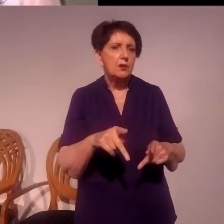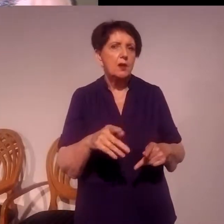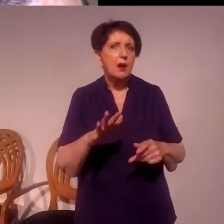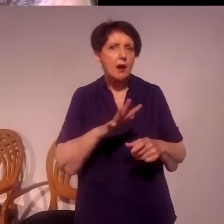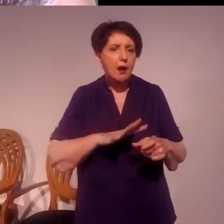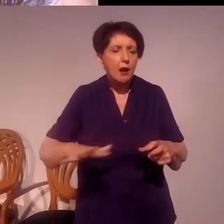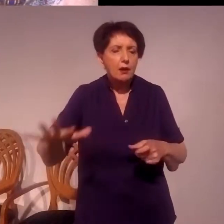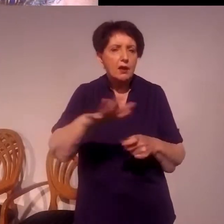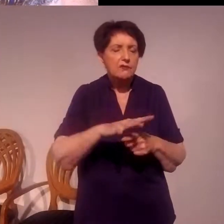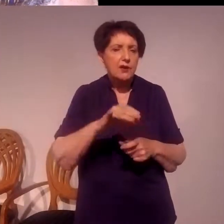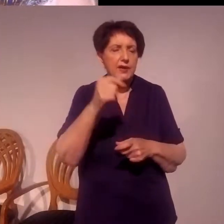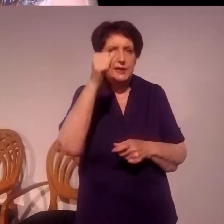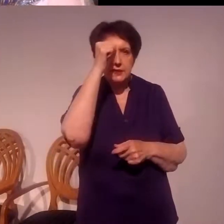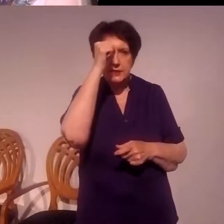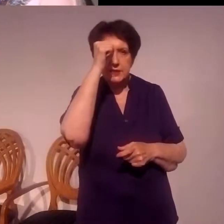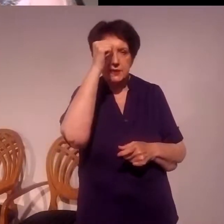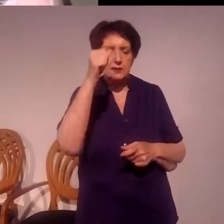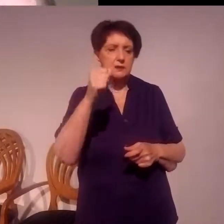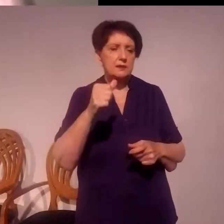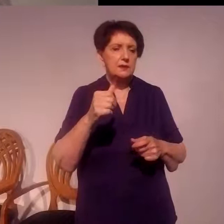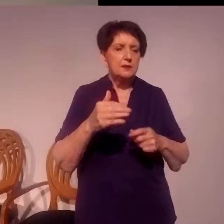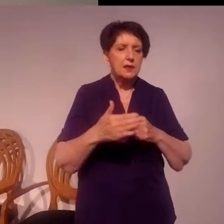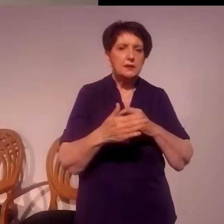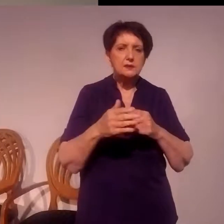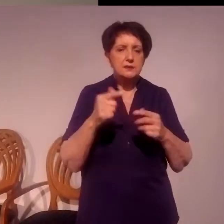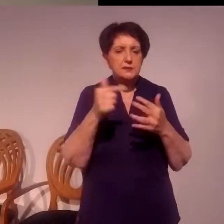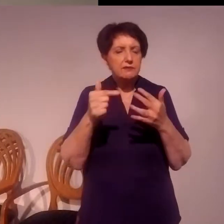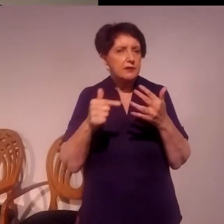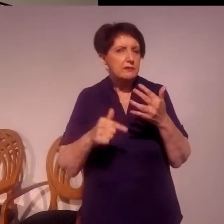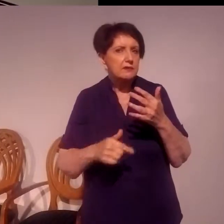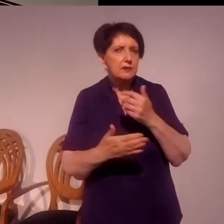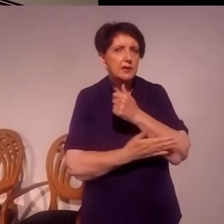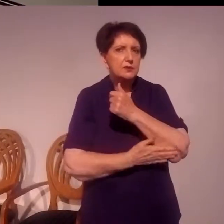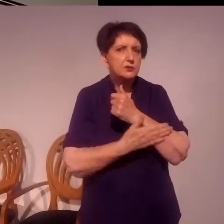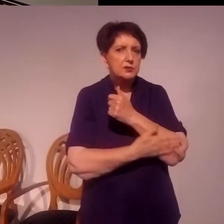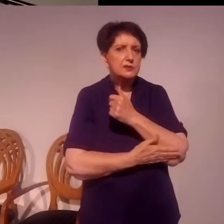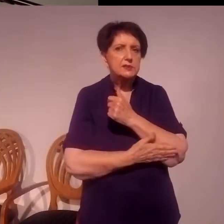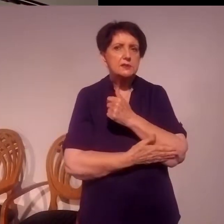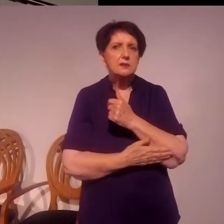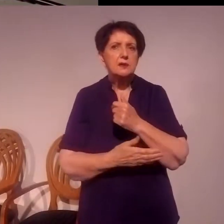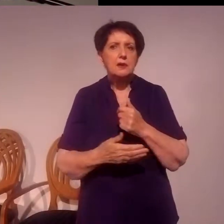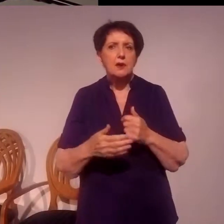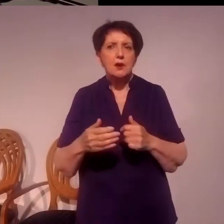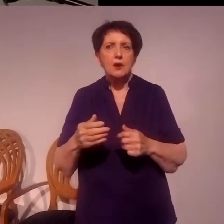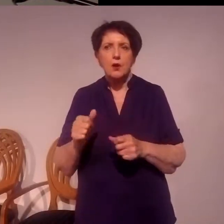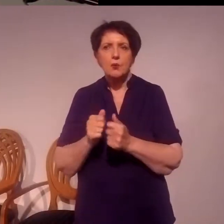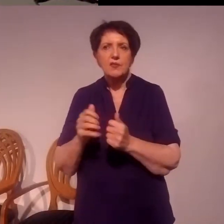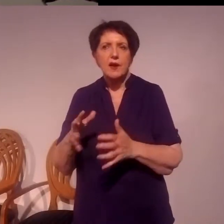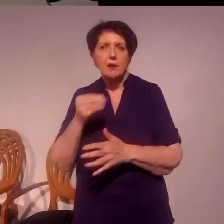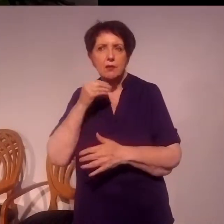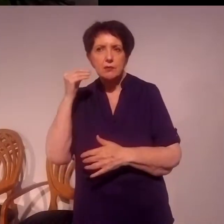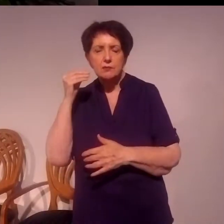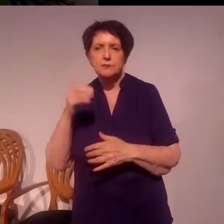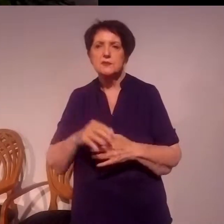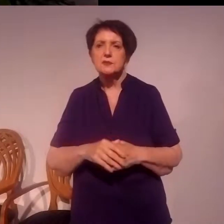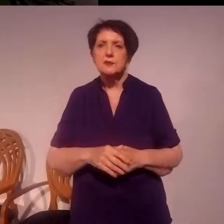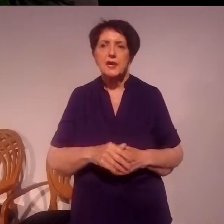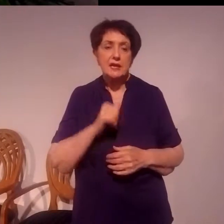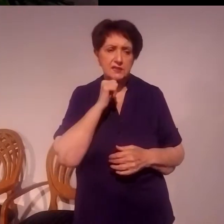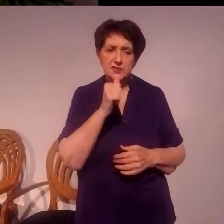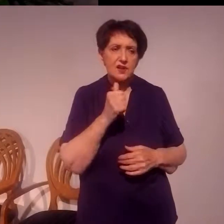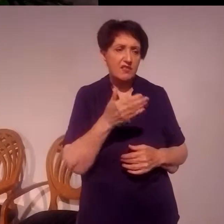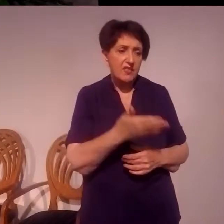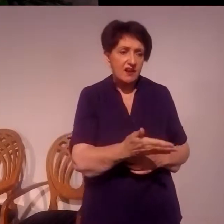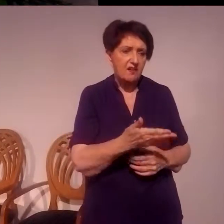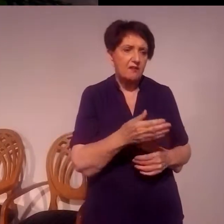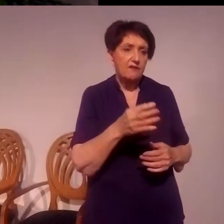across India, Nepal, and Bangladesh have been affected. Do you know I had to search for that on my Facebook feed? It's just not there